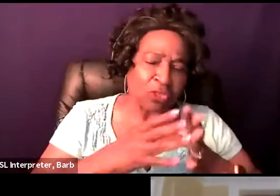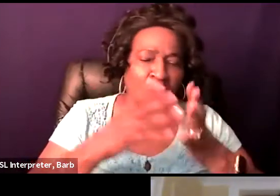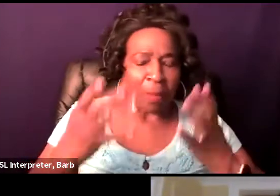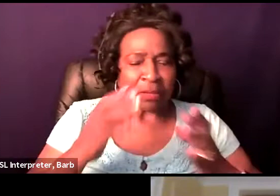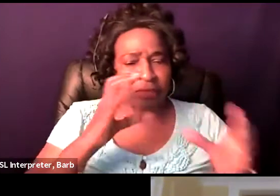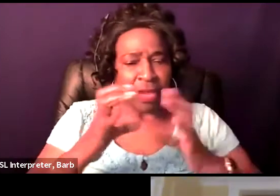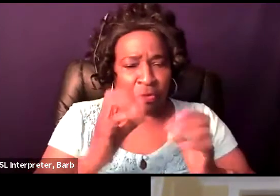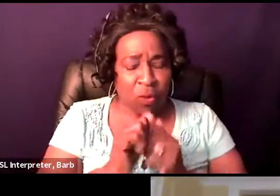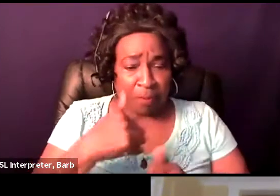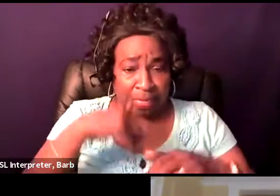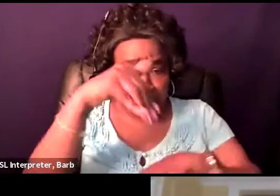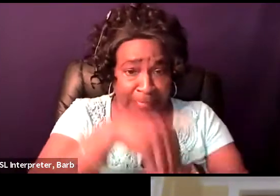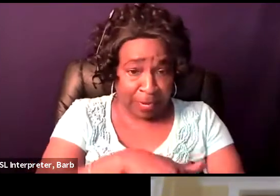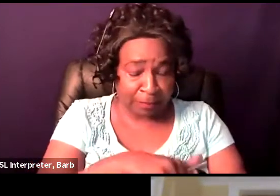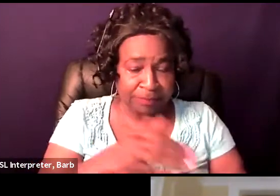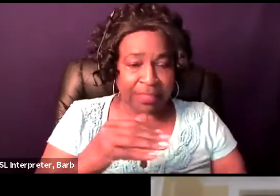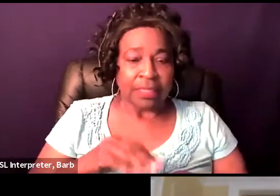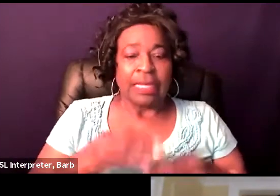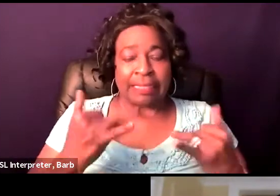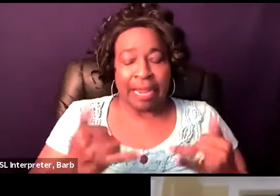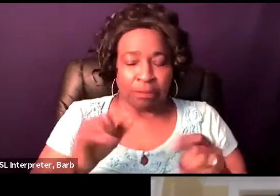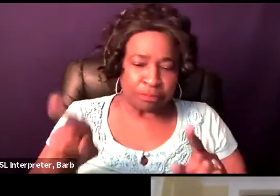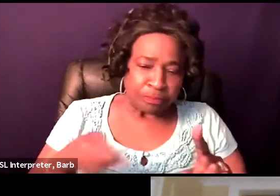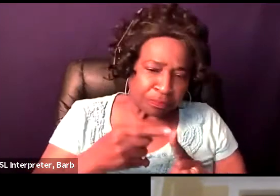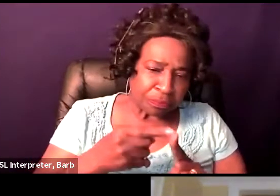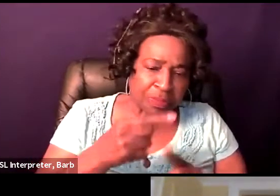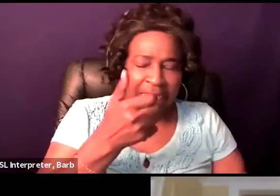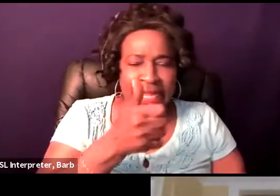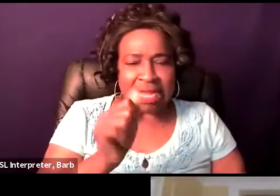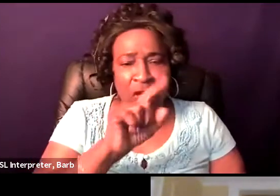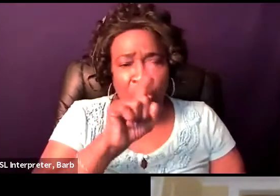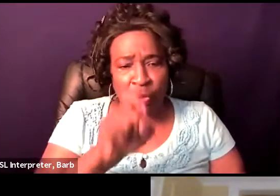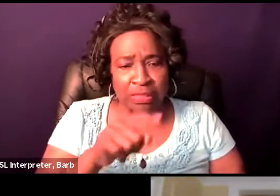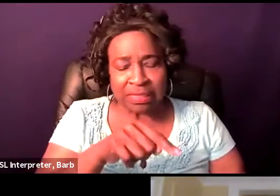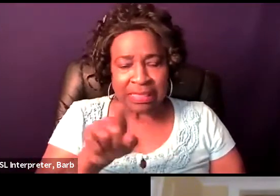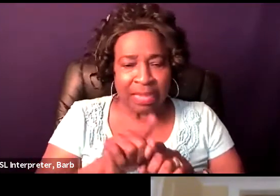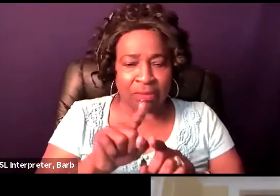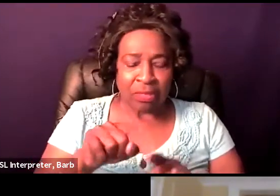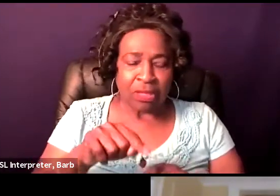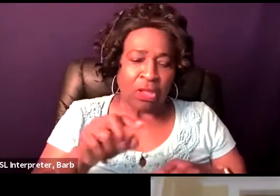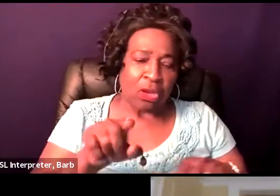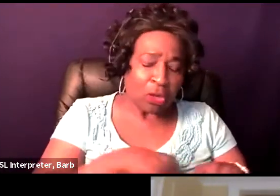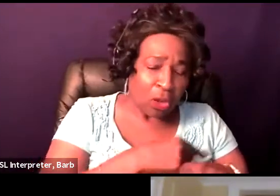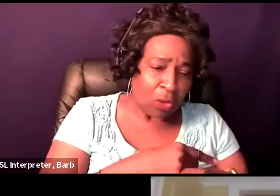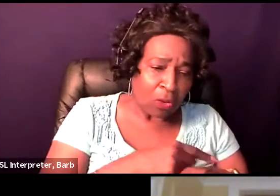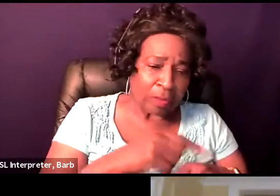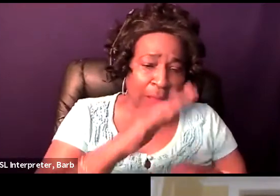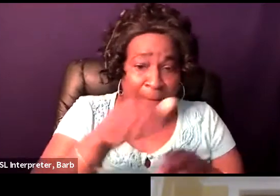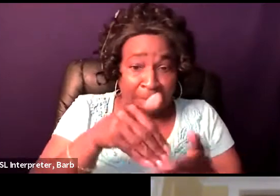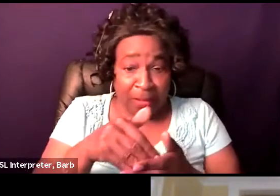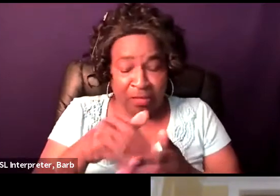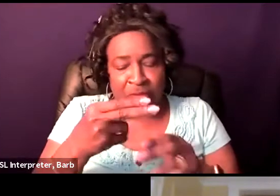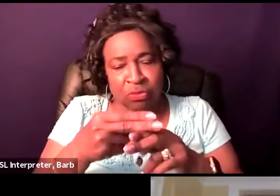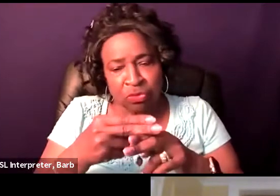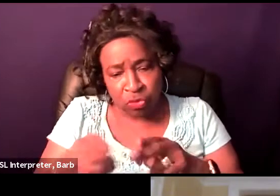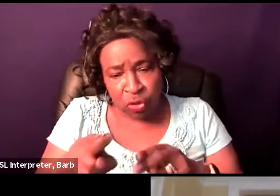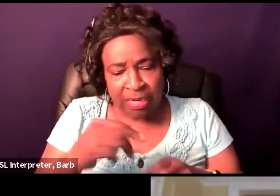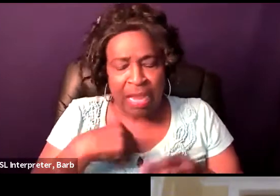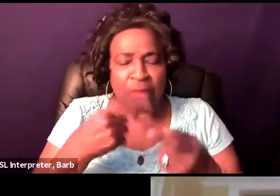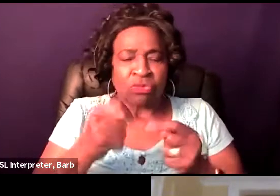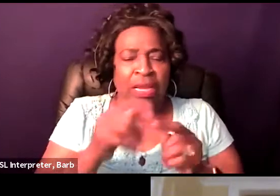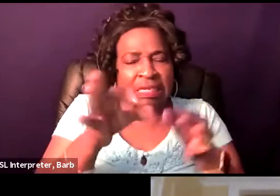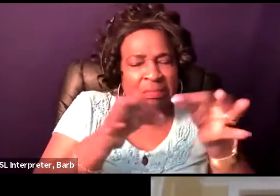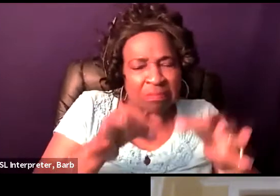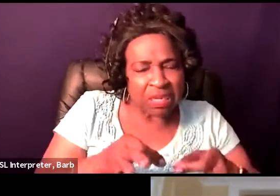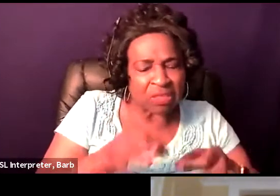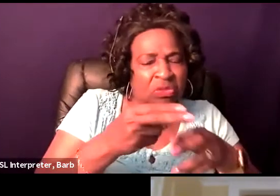tonight. So, like with any question of origins, there's like the long, medium, and short version. So I'm going to try to give you as short a version